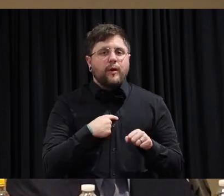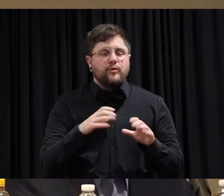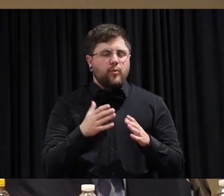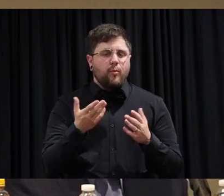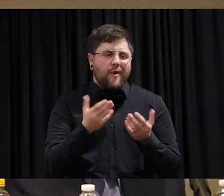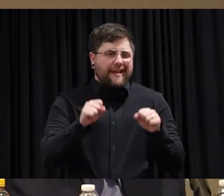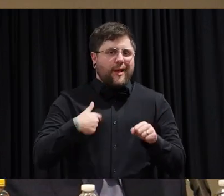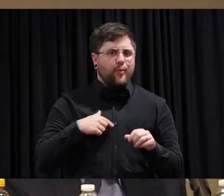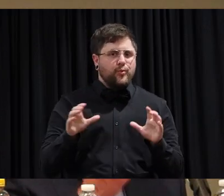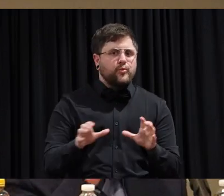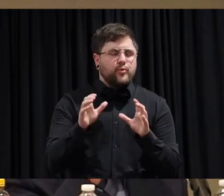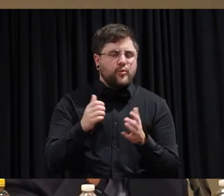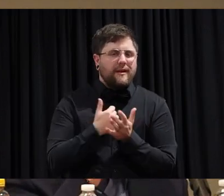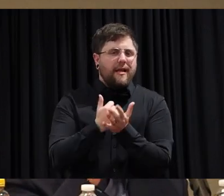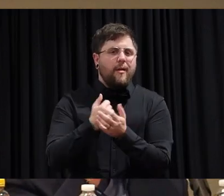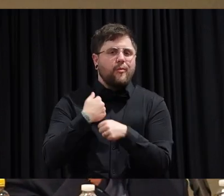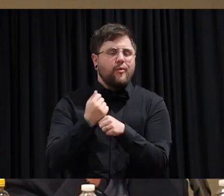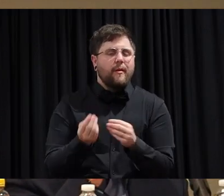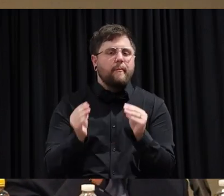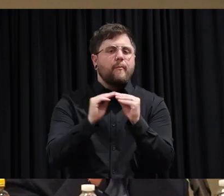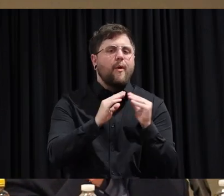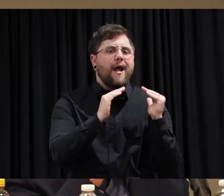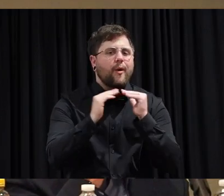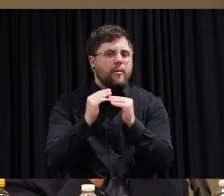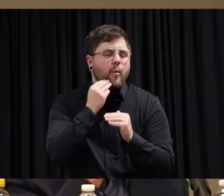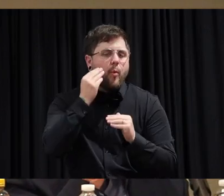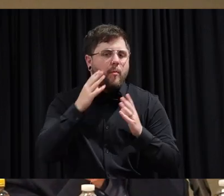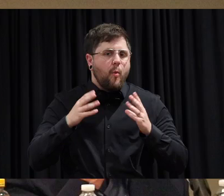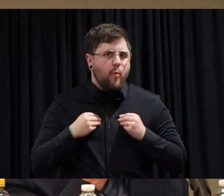be doing to create more equitable home ownership?